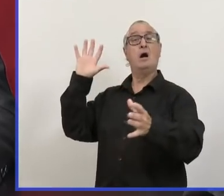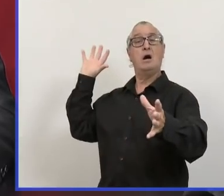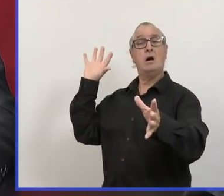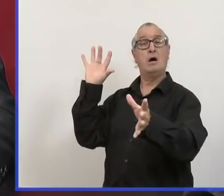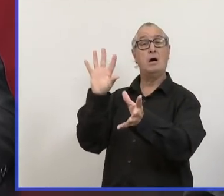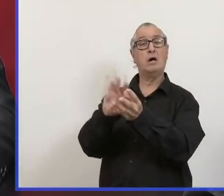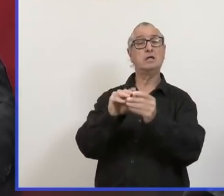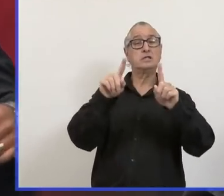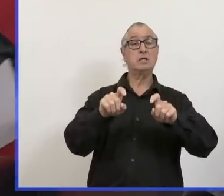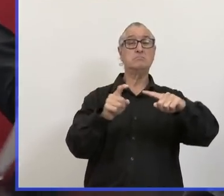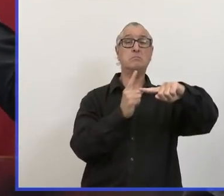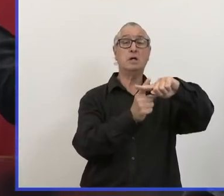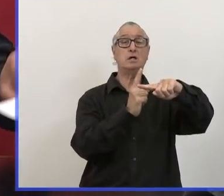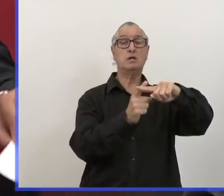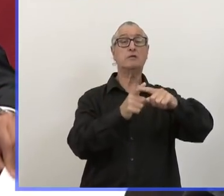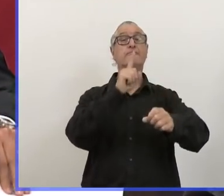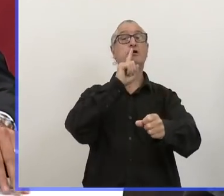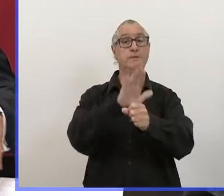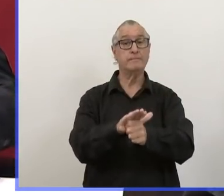52,261.